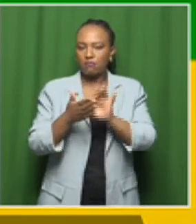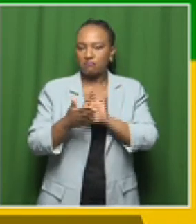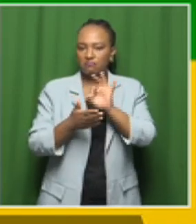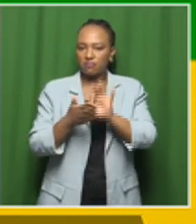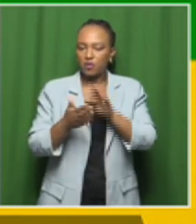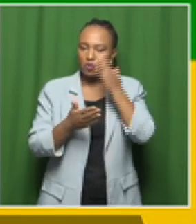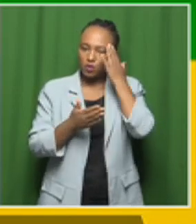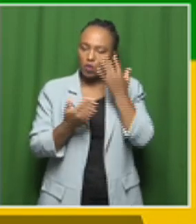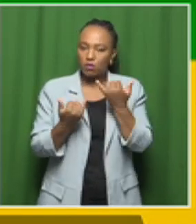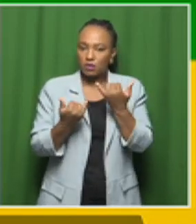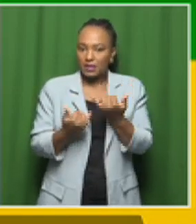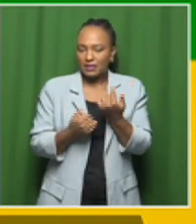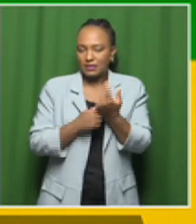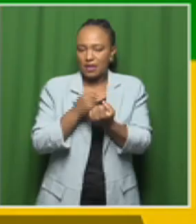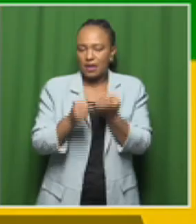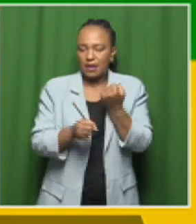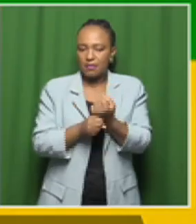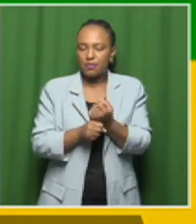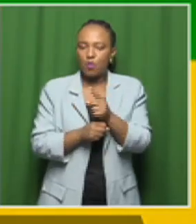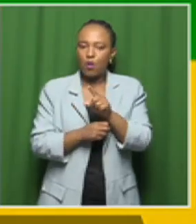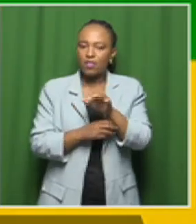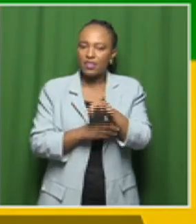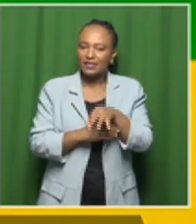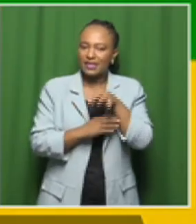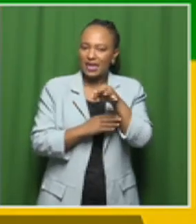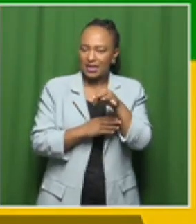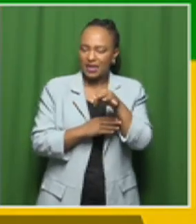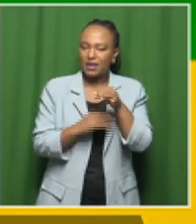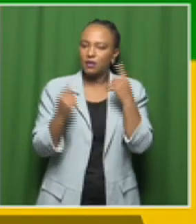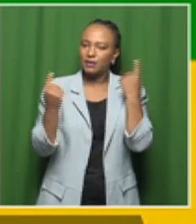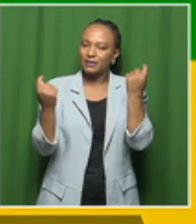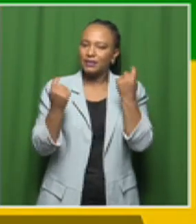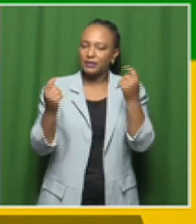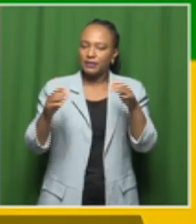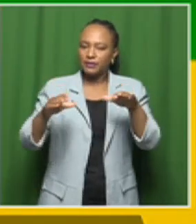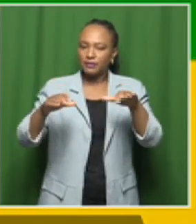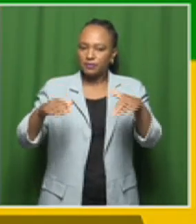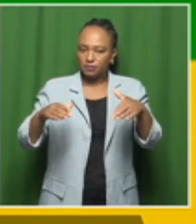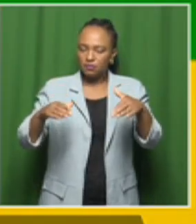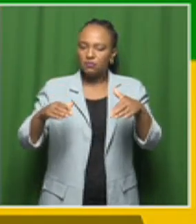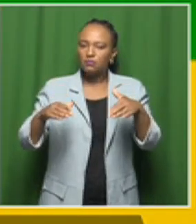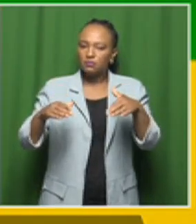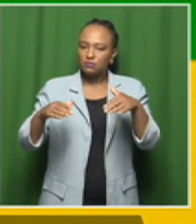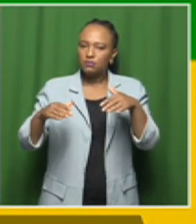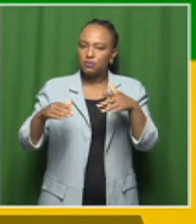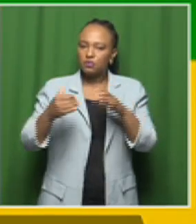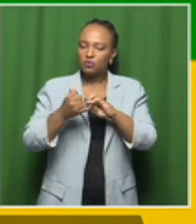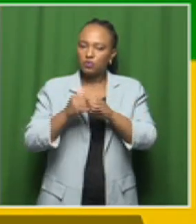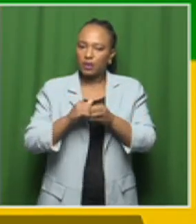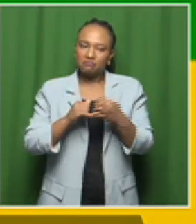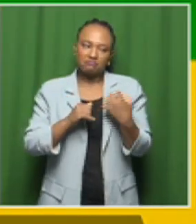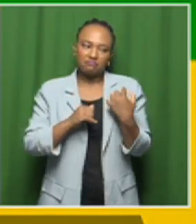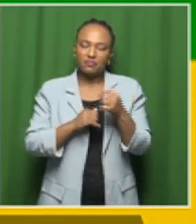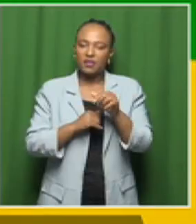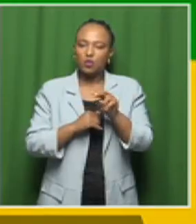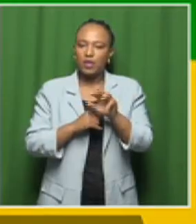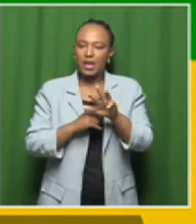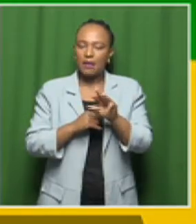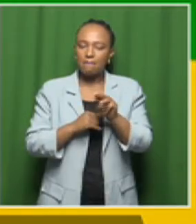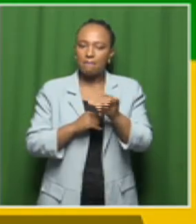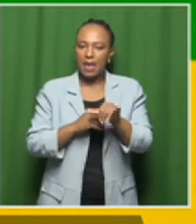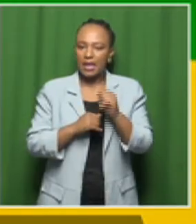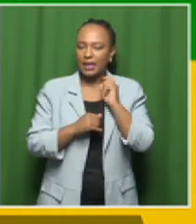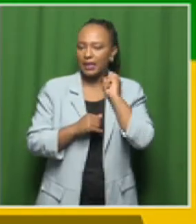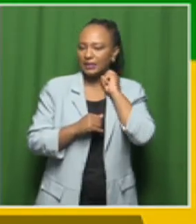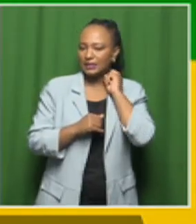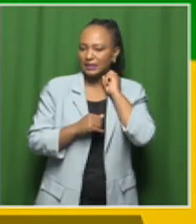113th anniversary, is also trying to salvage what happened during the 29th of May elections. It's on the back